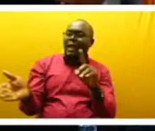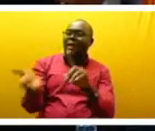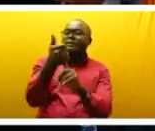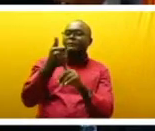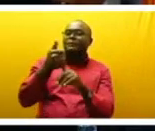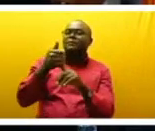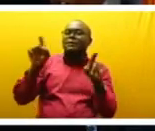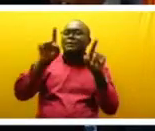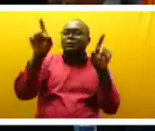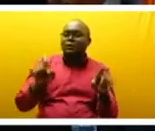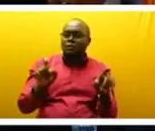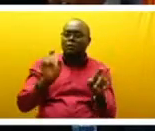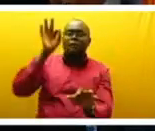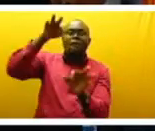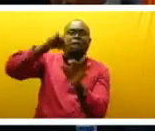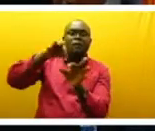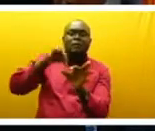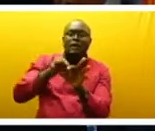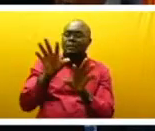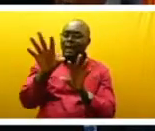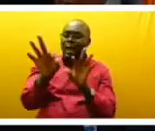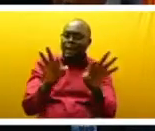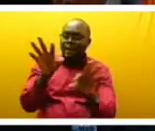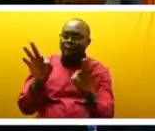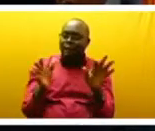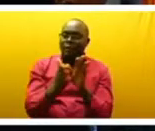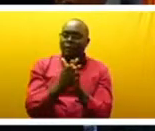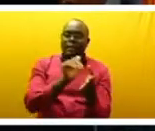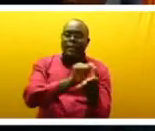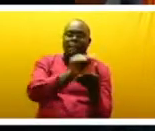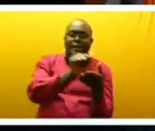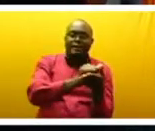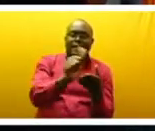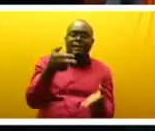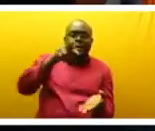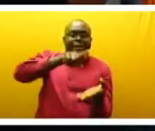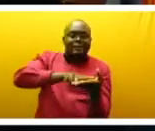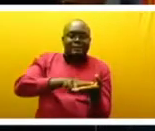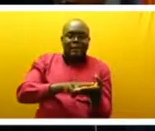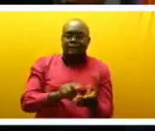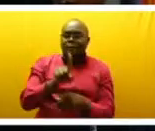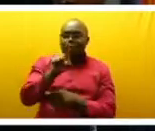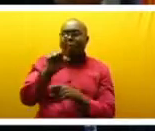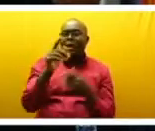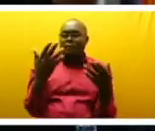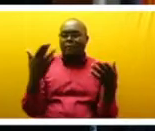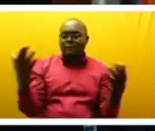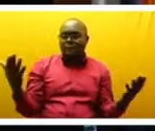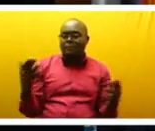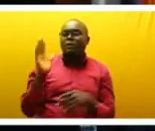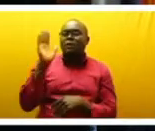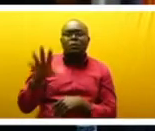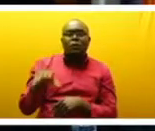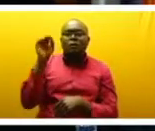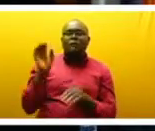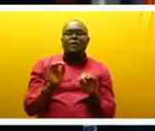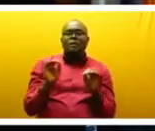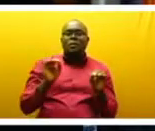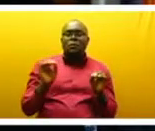of voters identified with the printed register. One of the things you will not find in